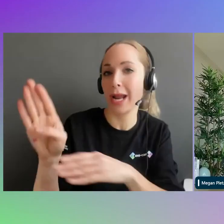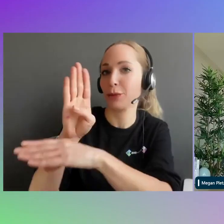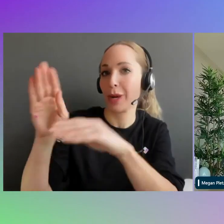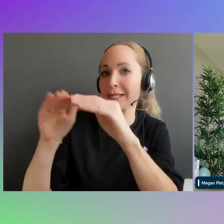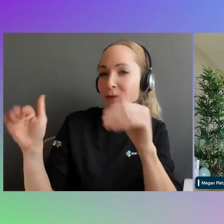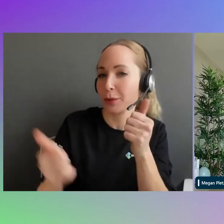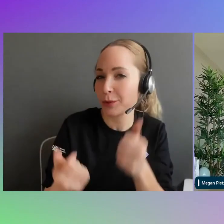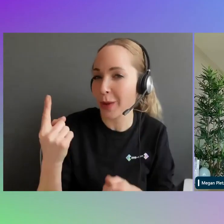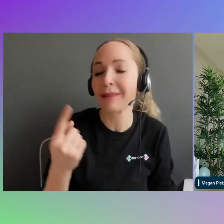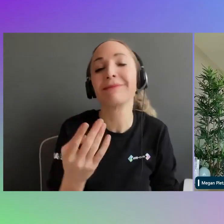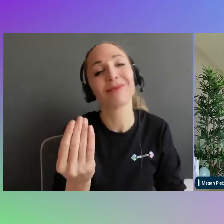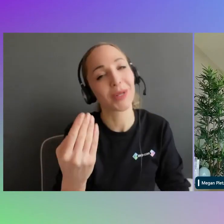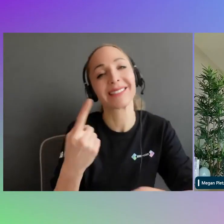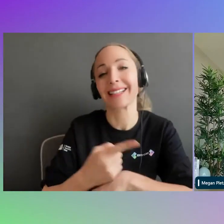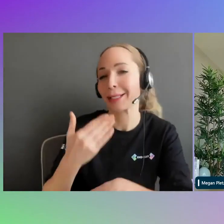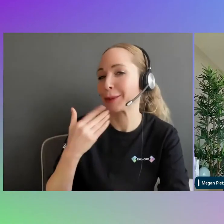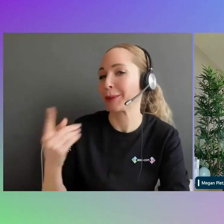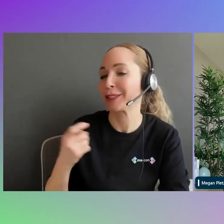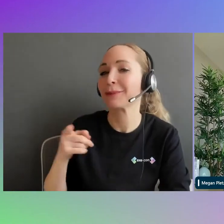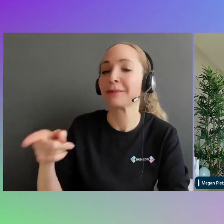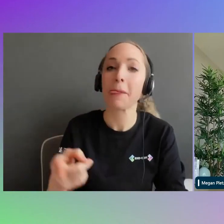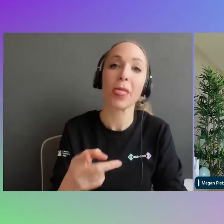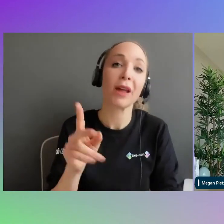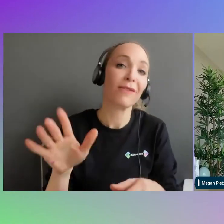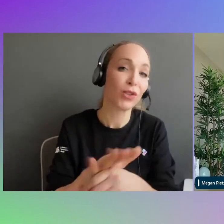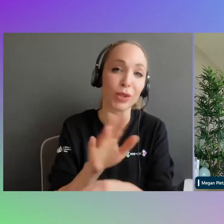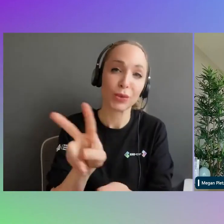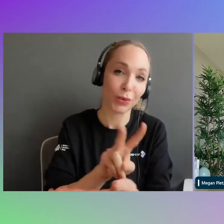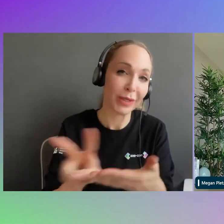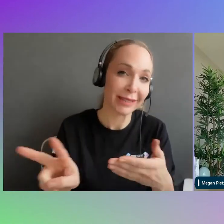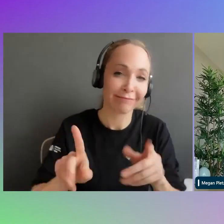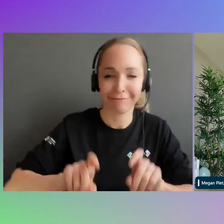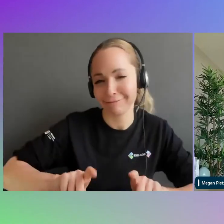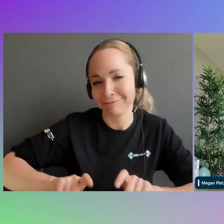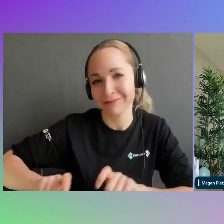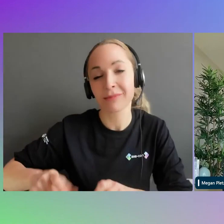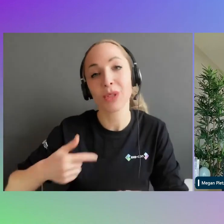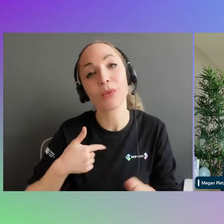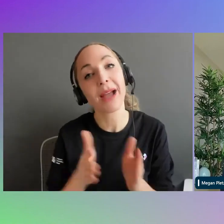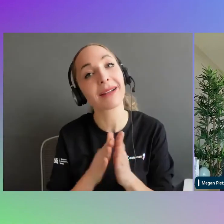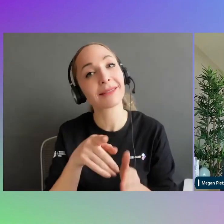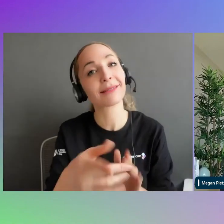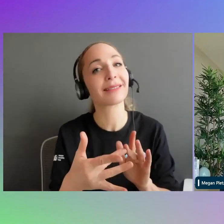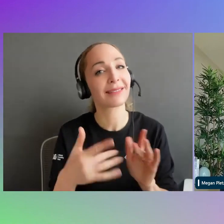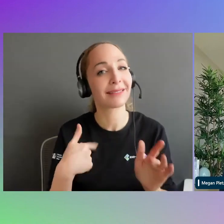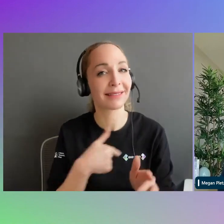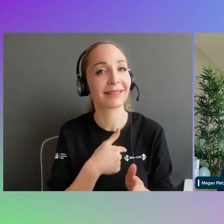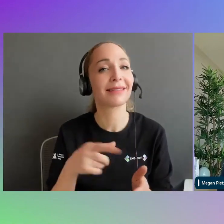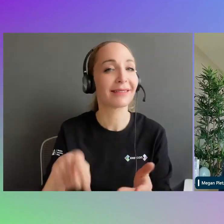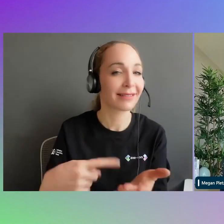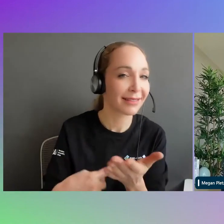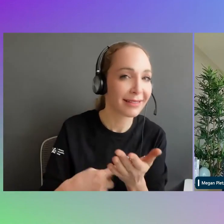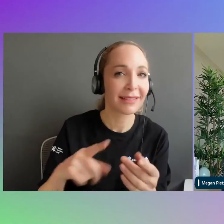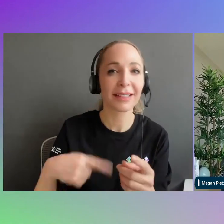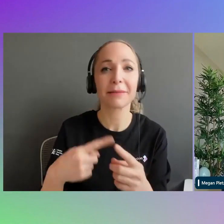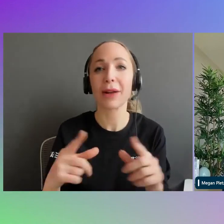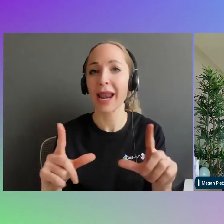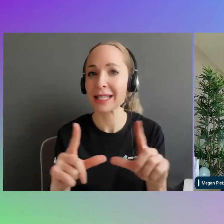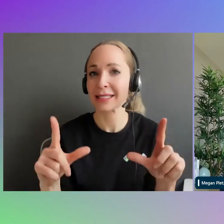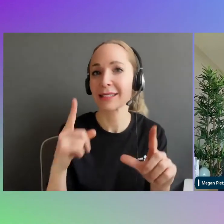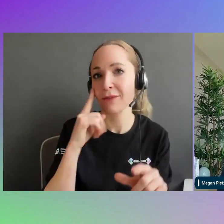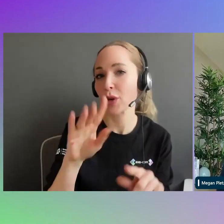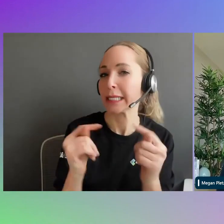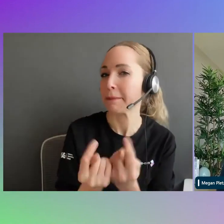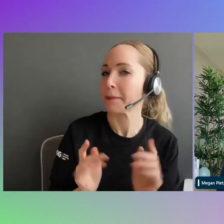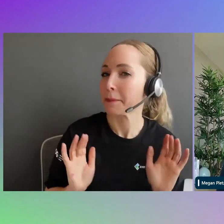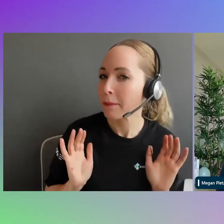a 14-day trial, so you can have a full 2 weeks. And right now we do ask you to contact us and talk about licensing for your team.